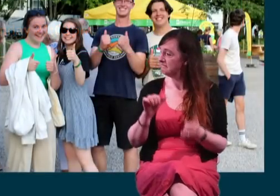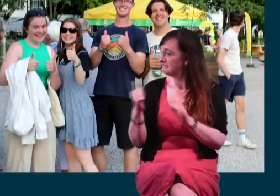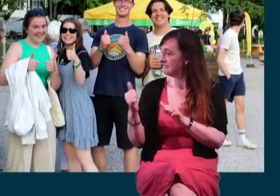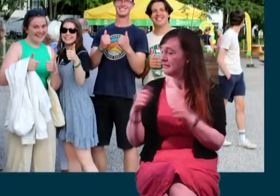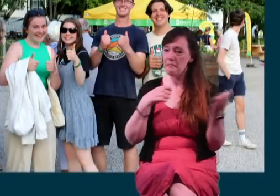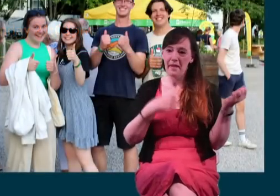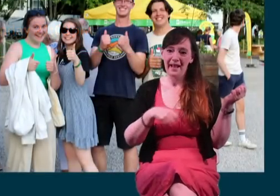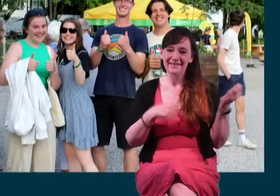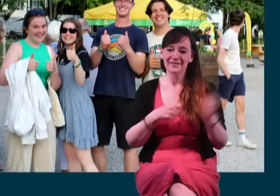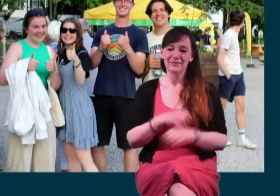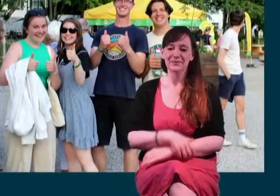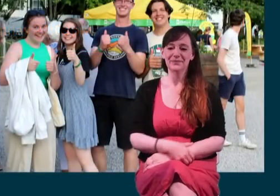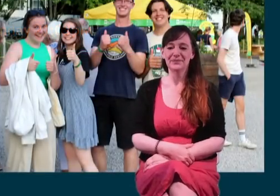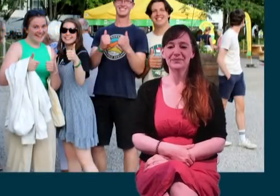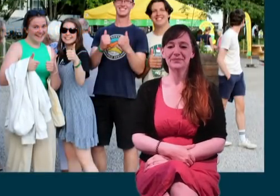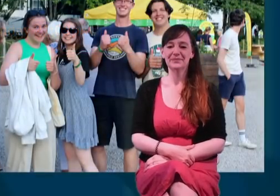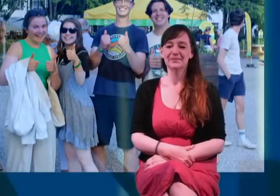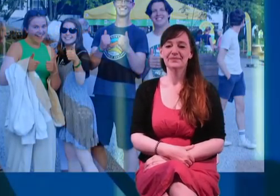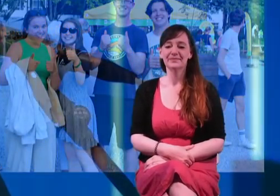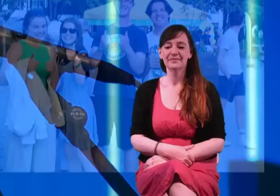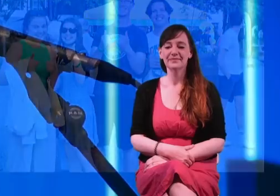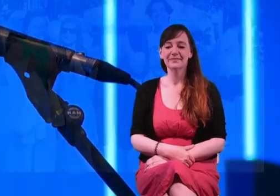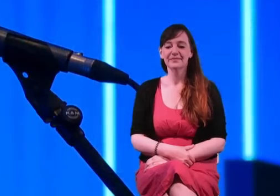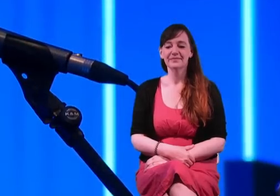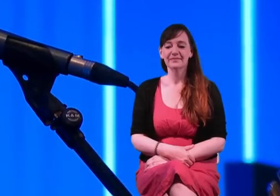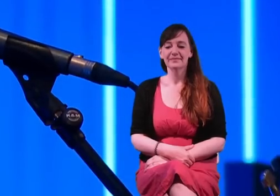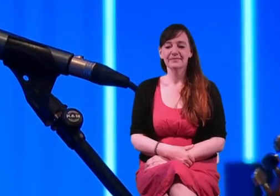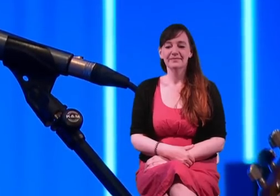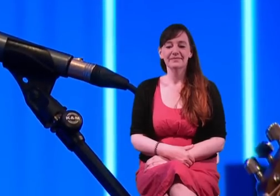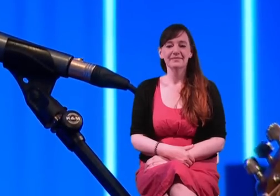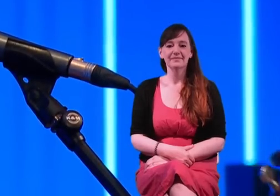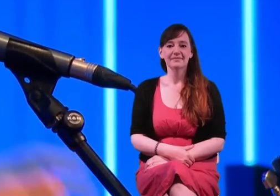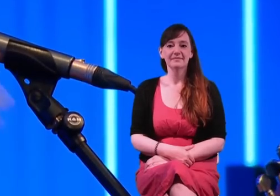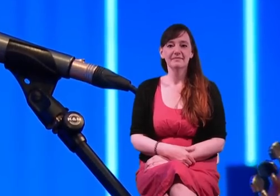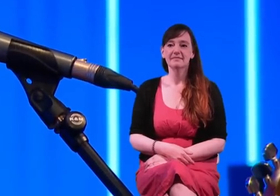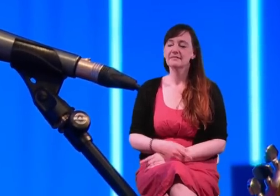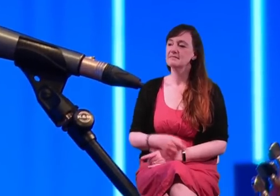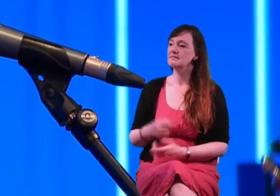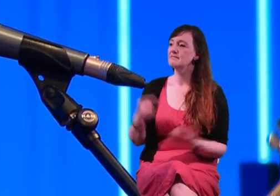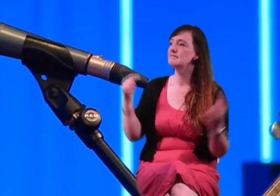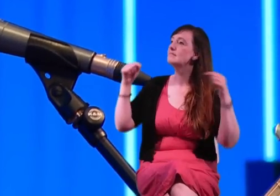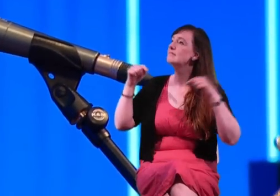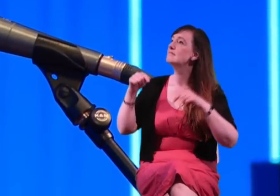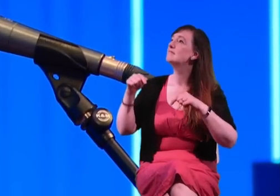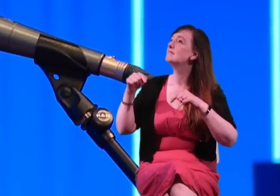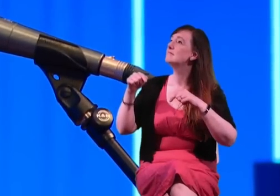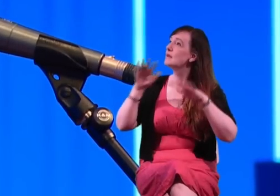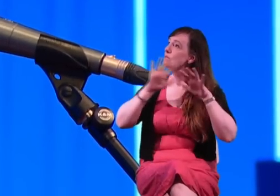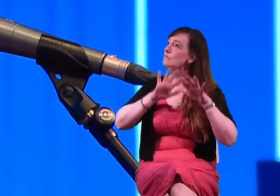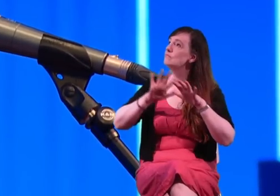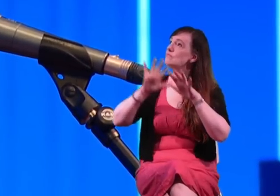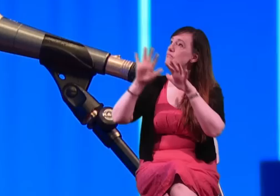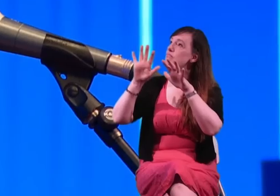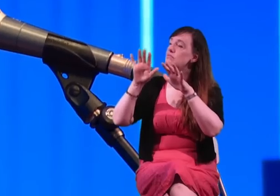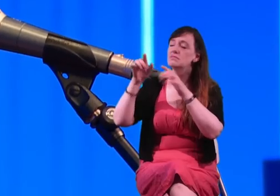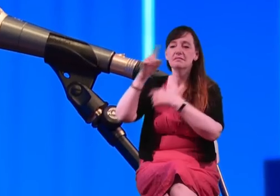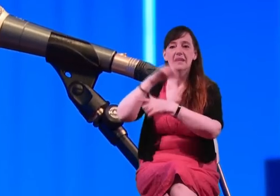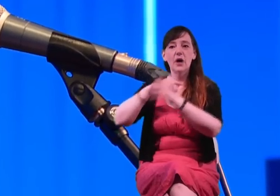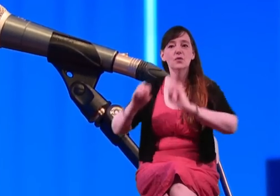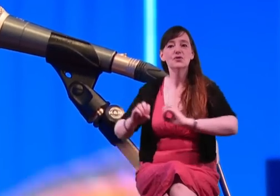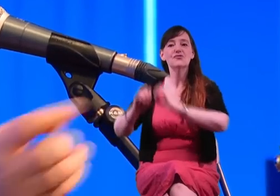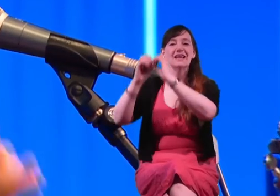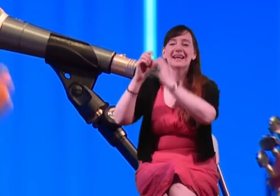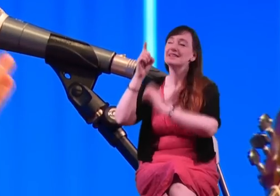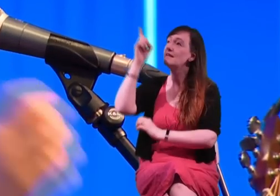in a song. Let's come before our Creator to worship Him and to rejoice in His